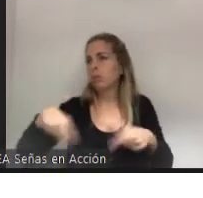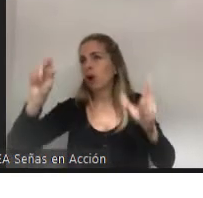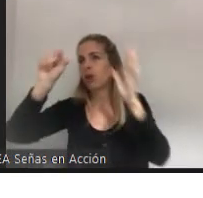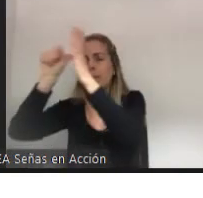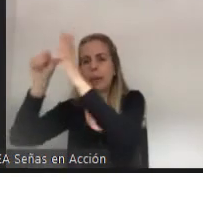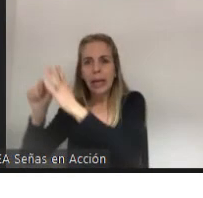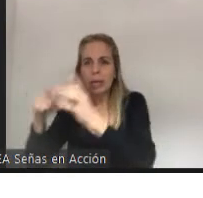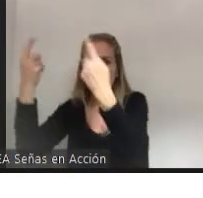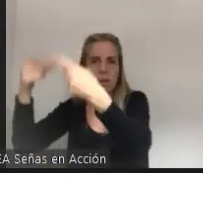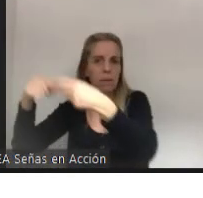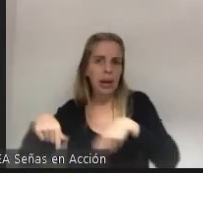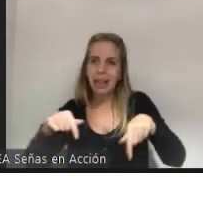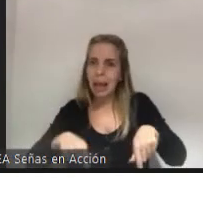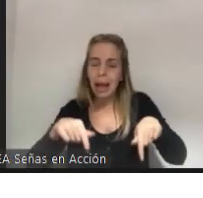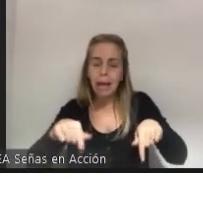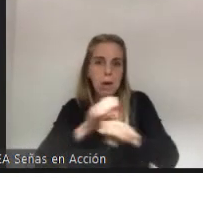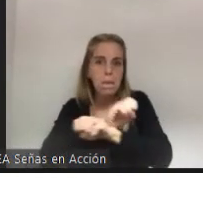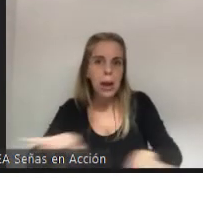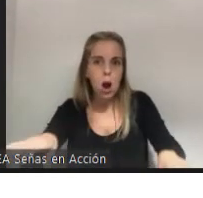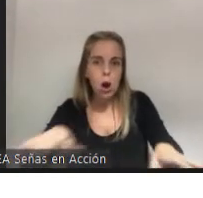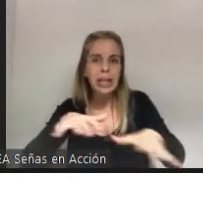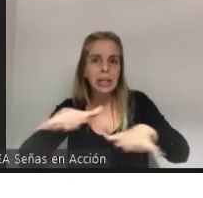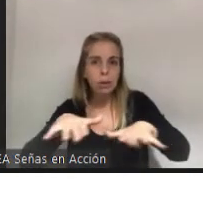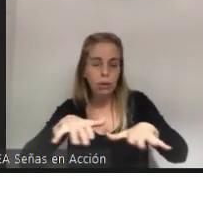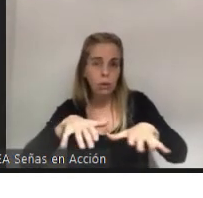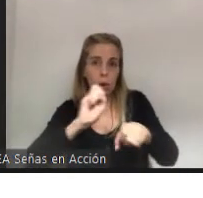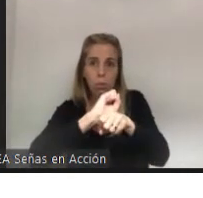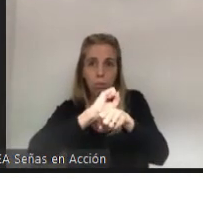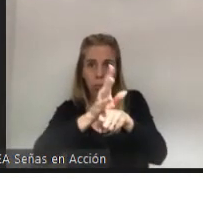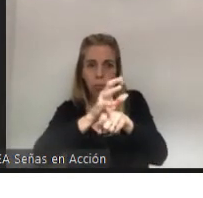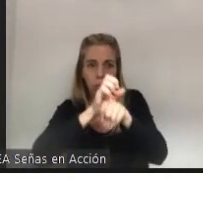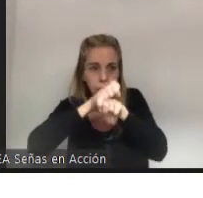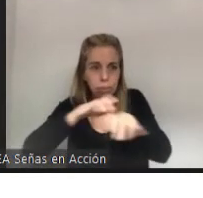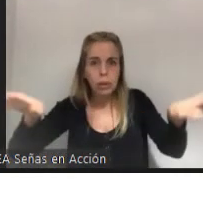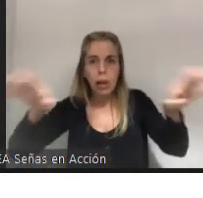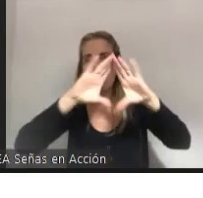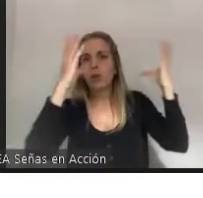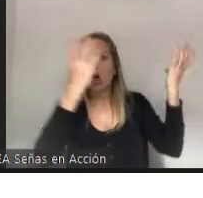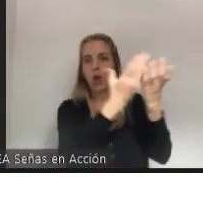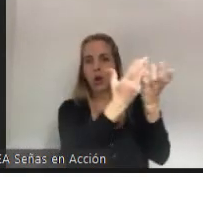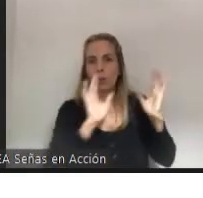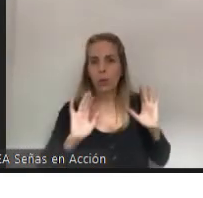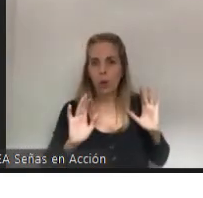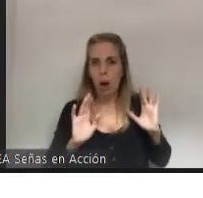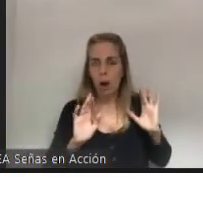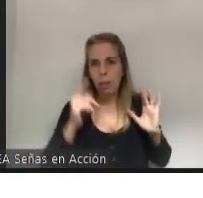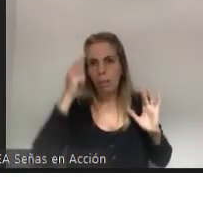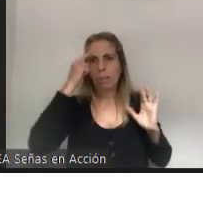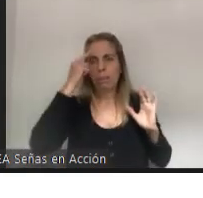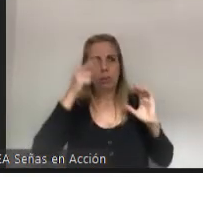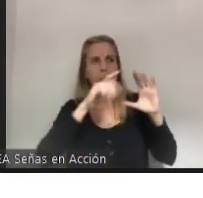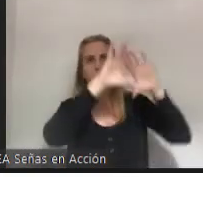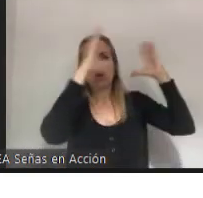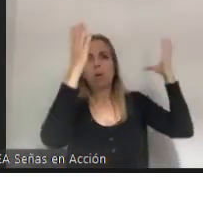more than any other we can ever remember. Nonetheless, in my opinion, it's failure.